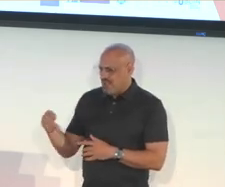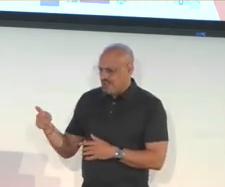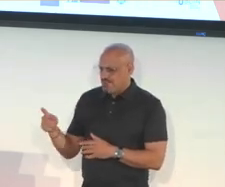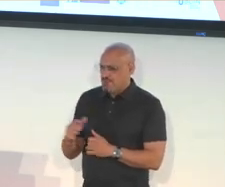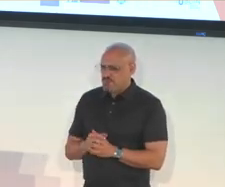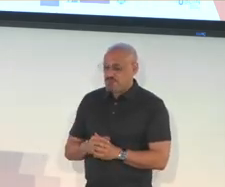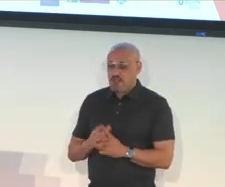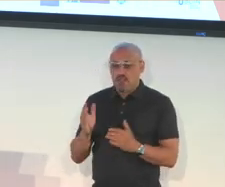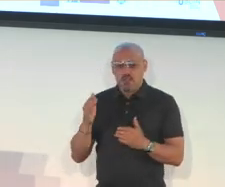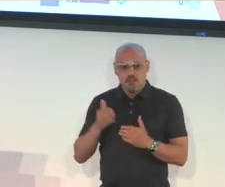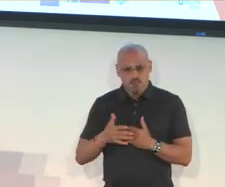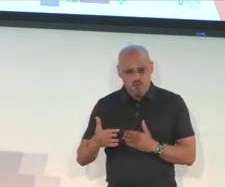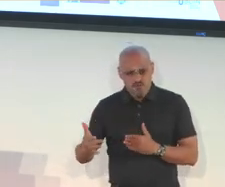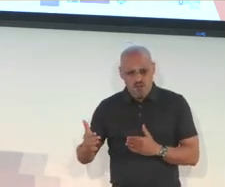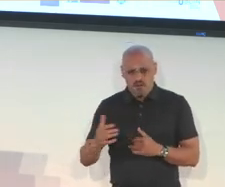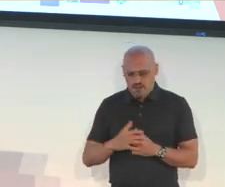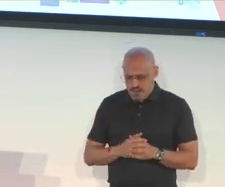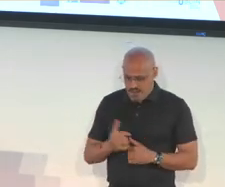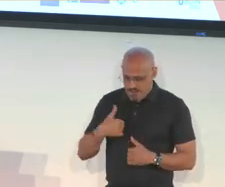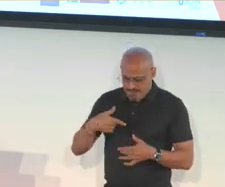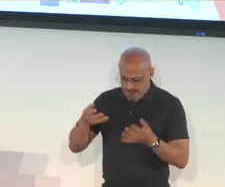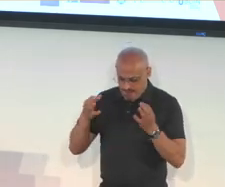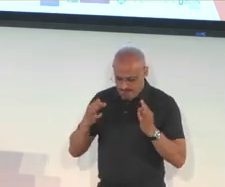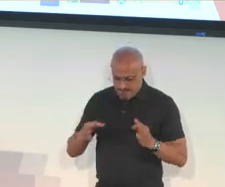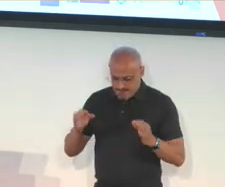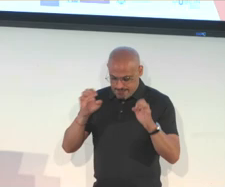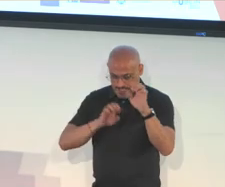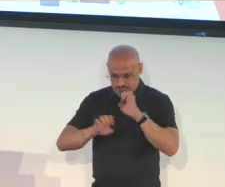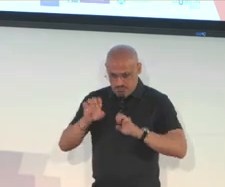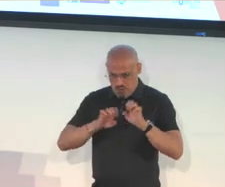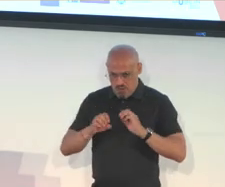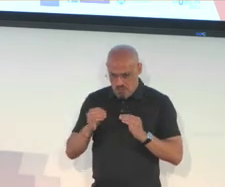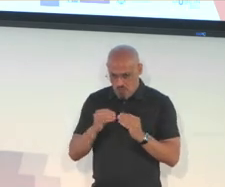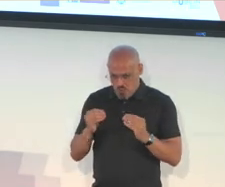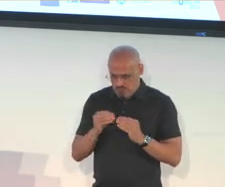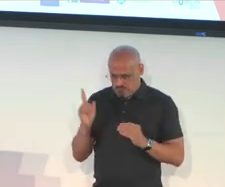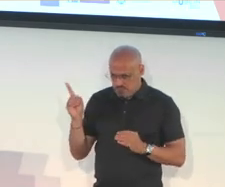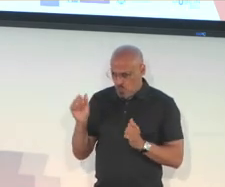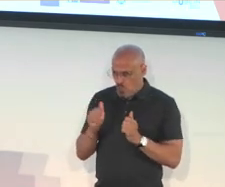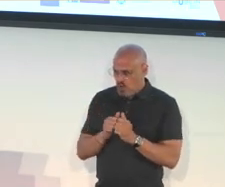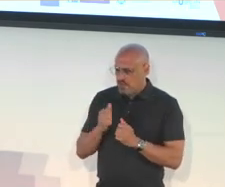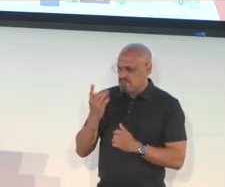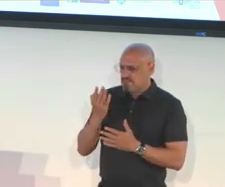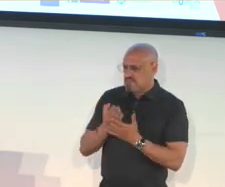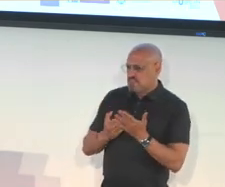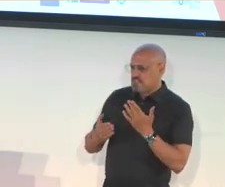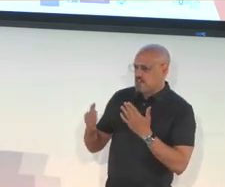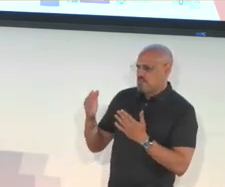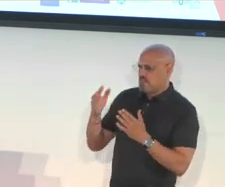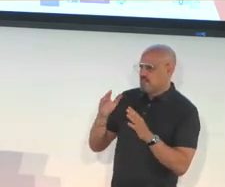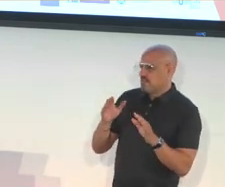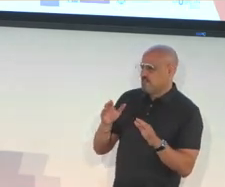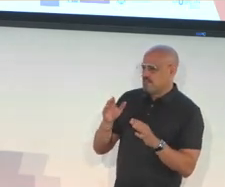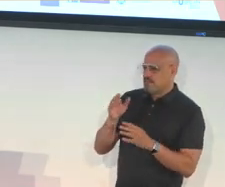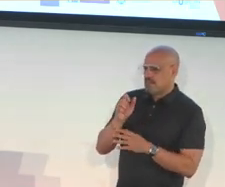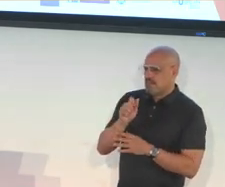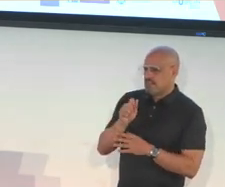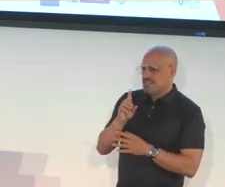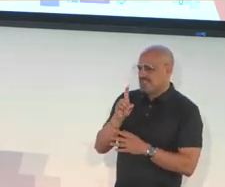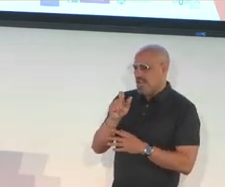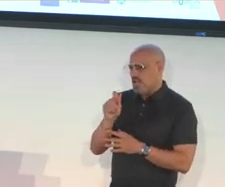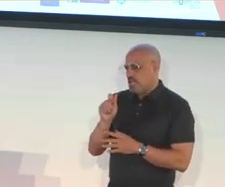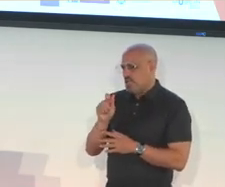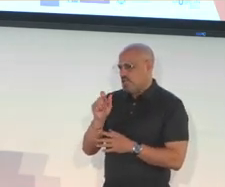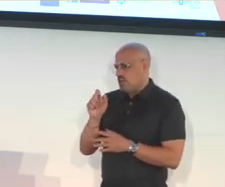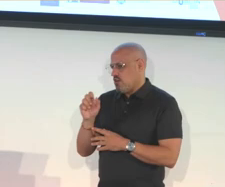Moving on, I decided to experiment a bit with some of the state-of-the-art